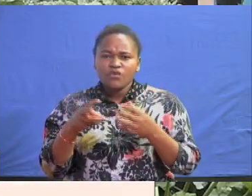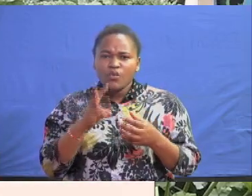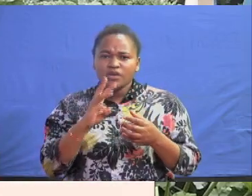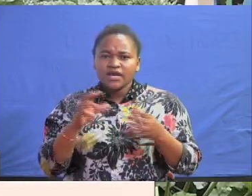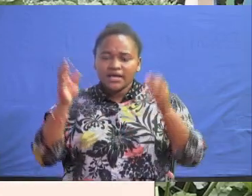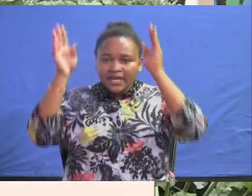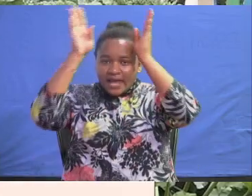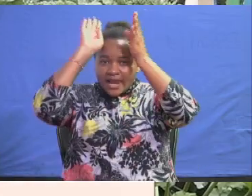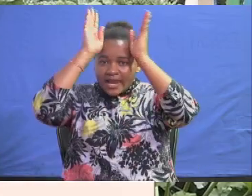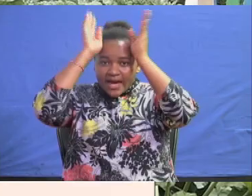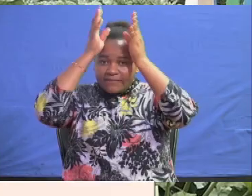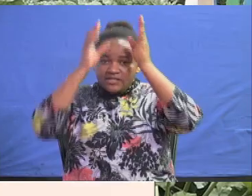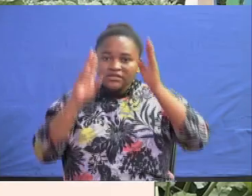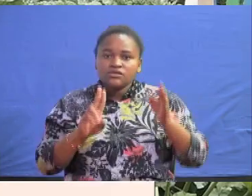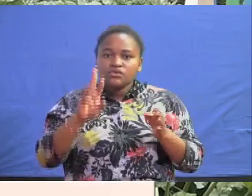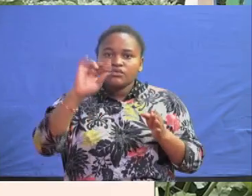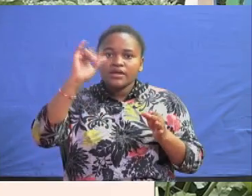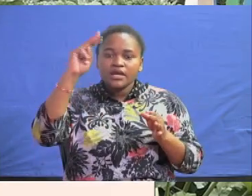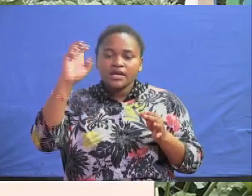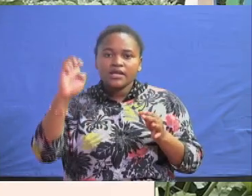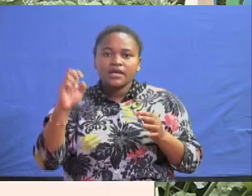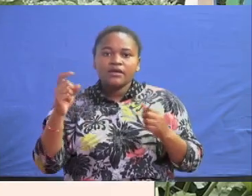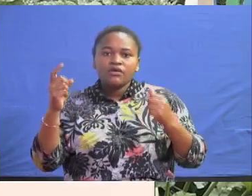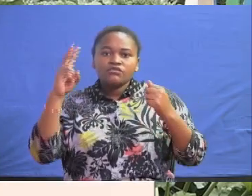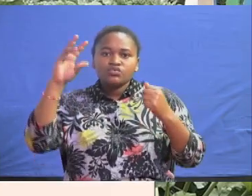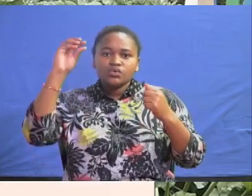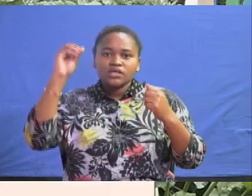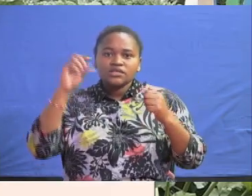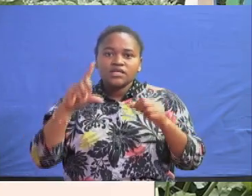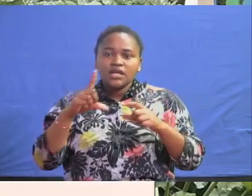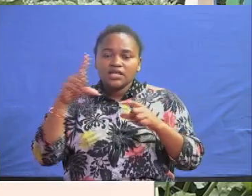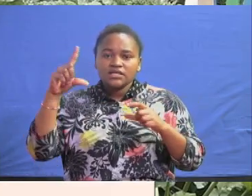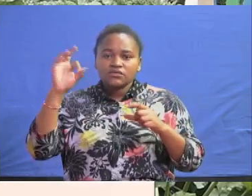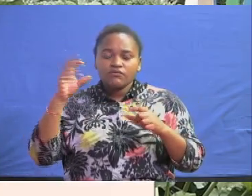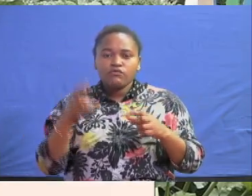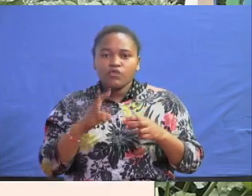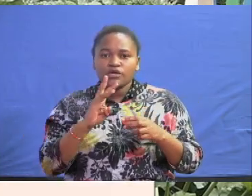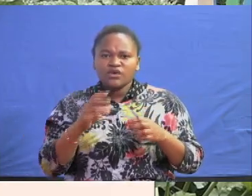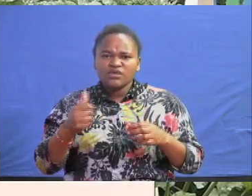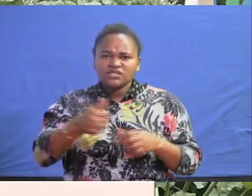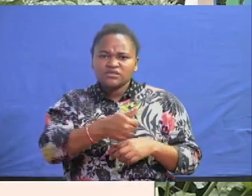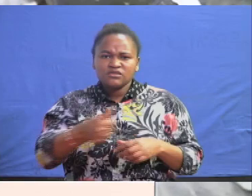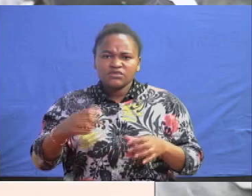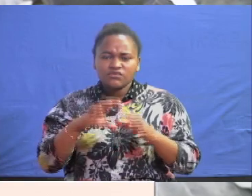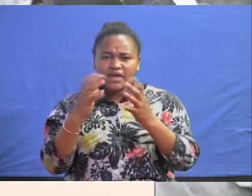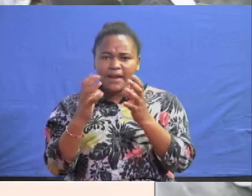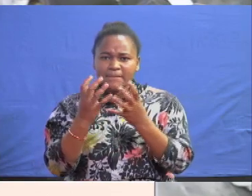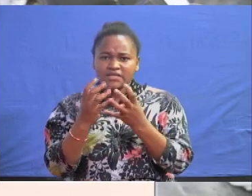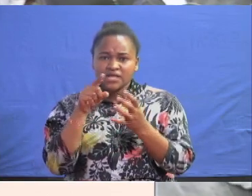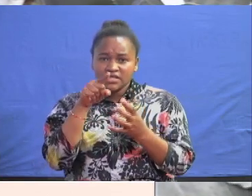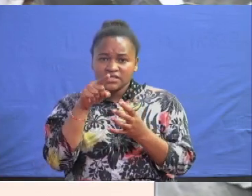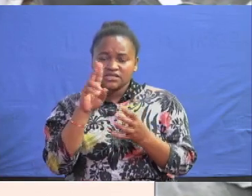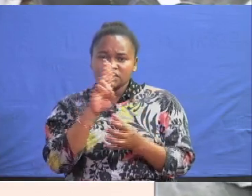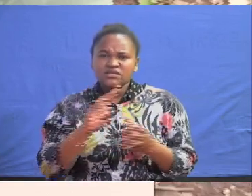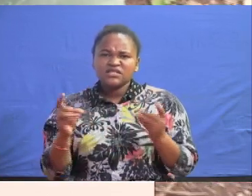where we require 1 liter of rabbit urine and 20 liters of water. We dilute it, then we spray it to the cabbages. Purple cabbage